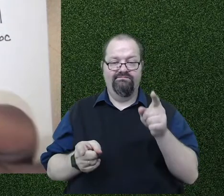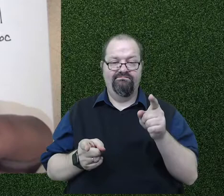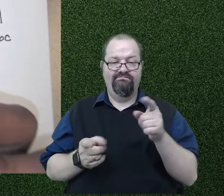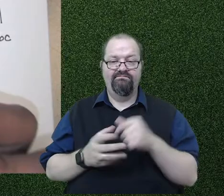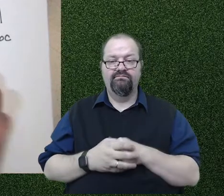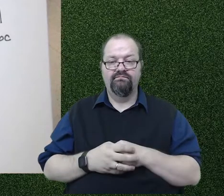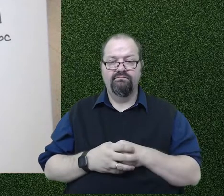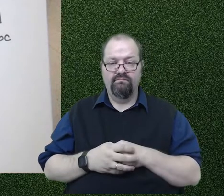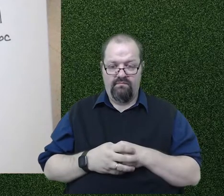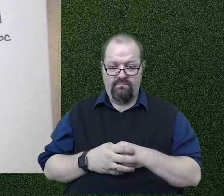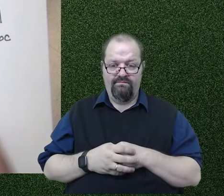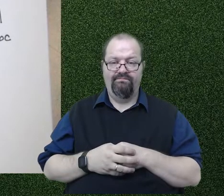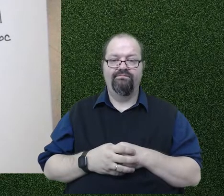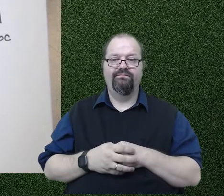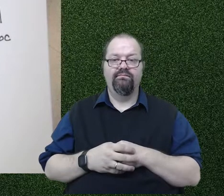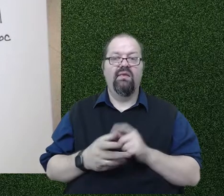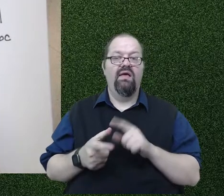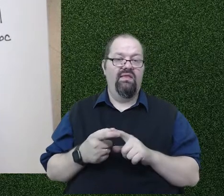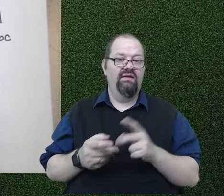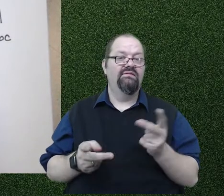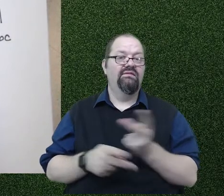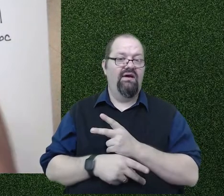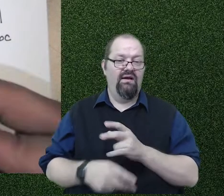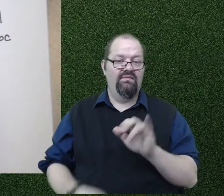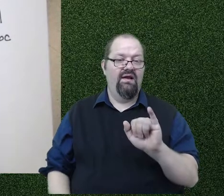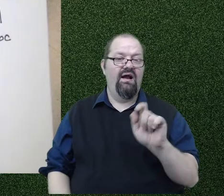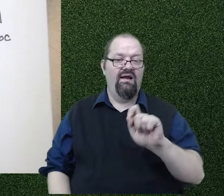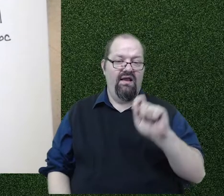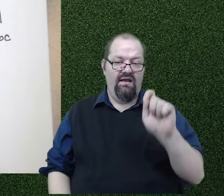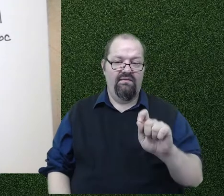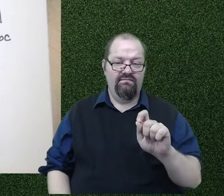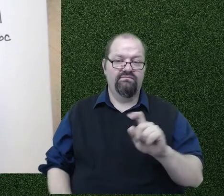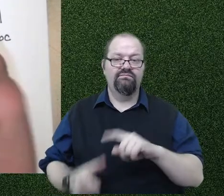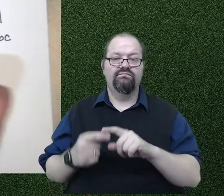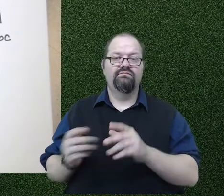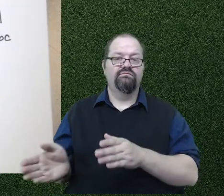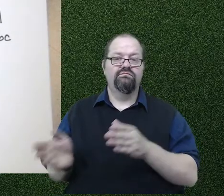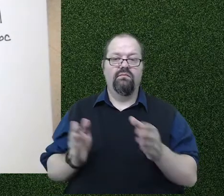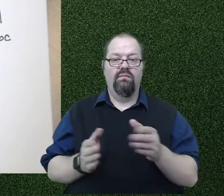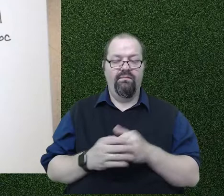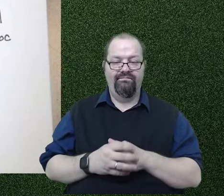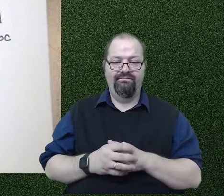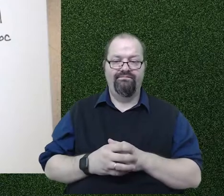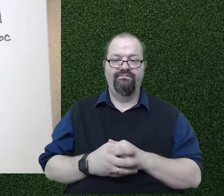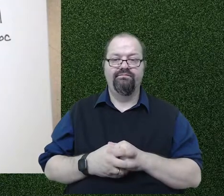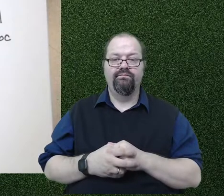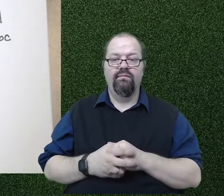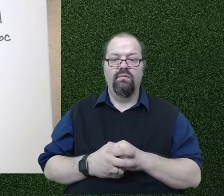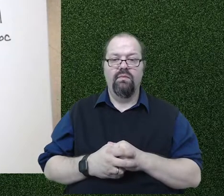That's times I hat. And then we've got a negative 1 times U1 V3.